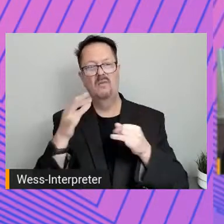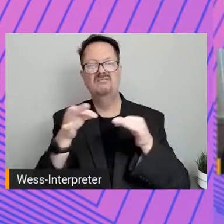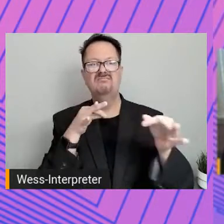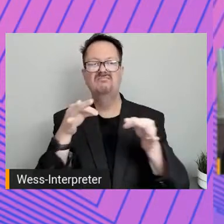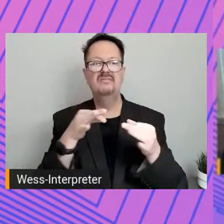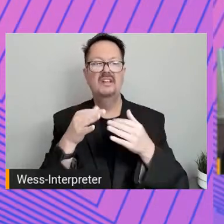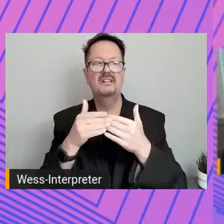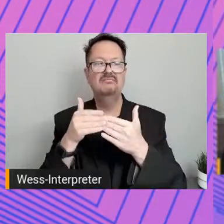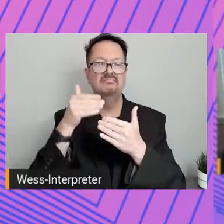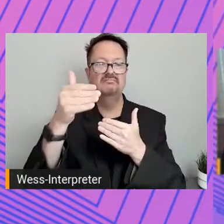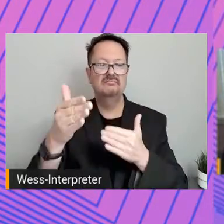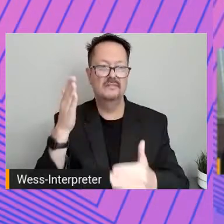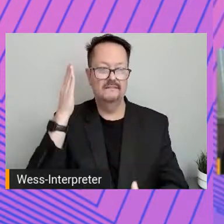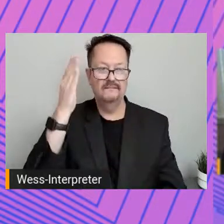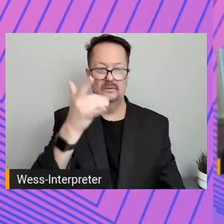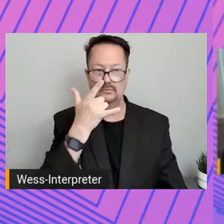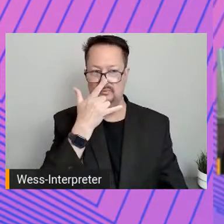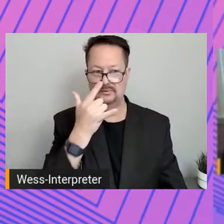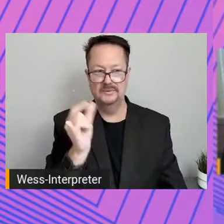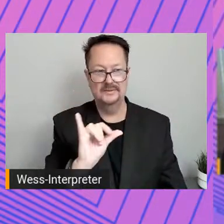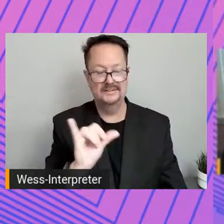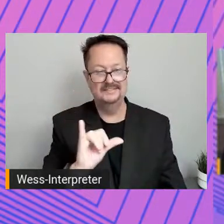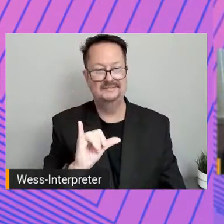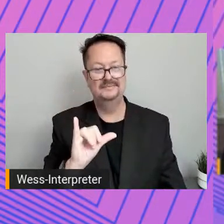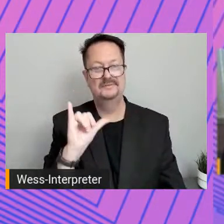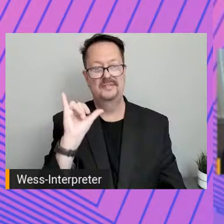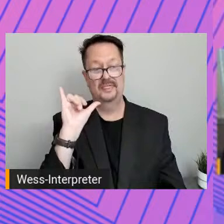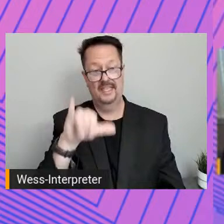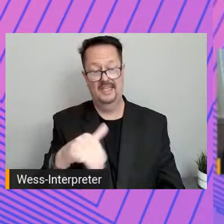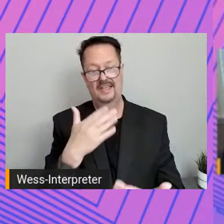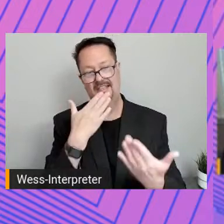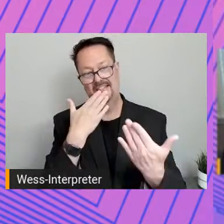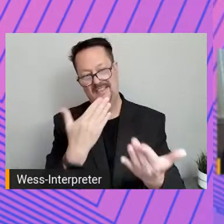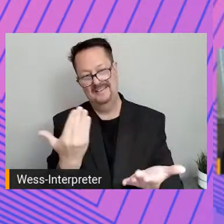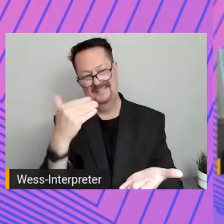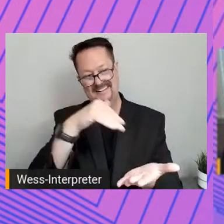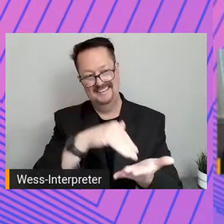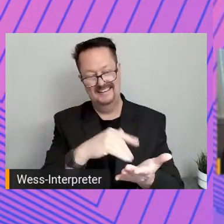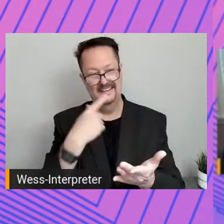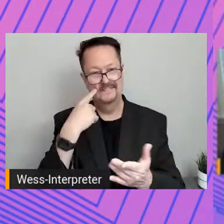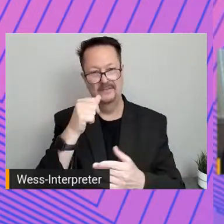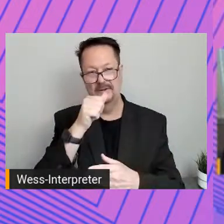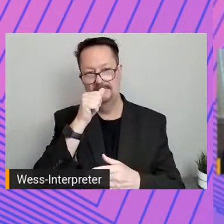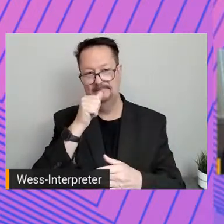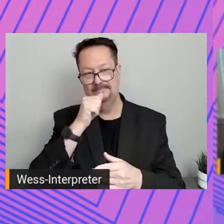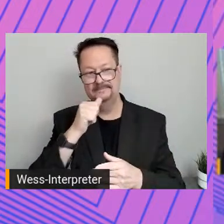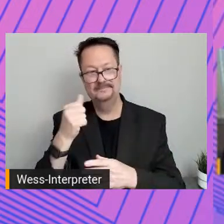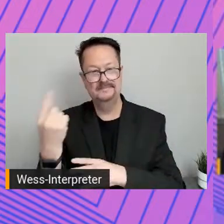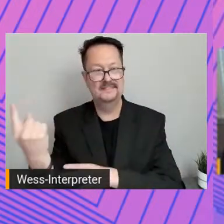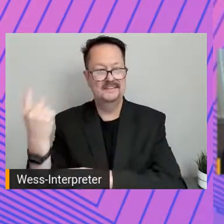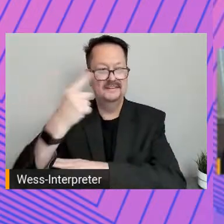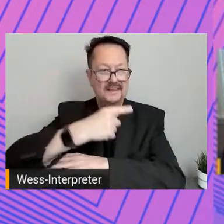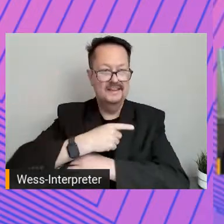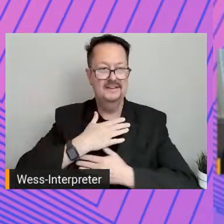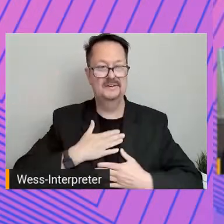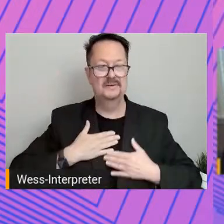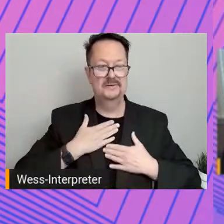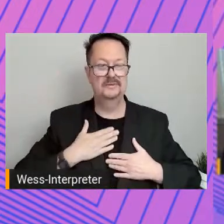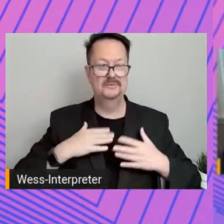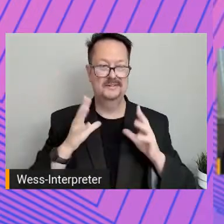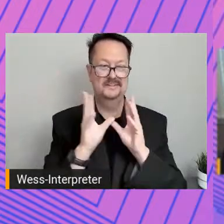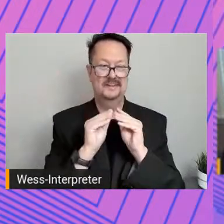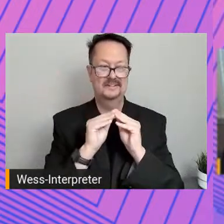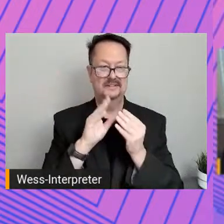next. Now, with that, I want to say thank you again for attending the day. Please enjoy the sessions. I hope you get to learn something